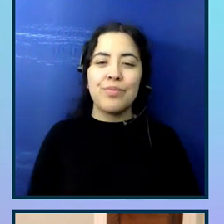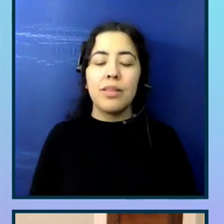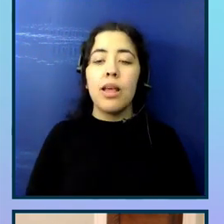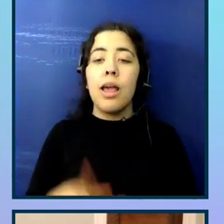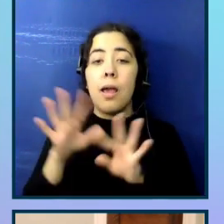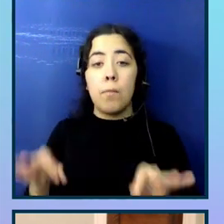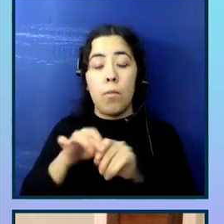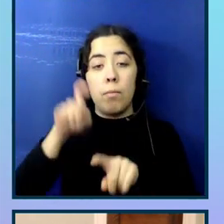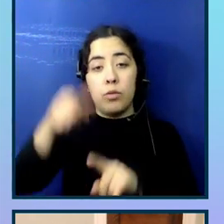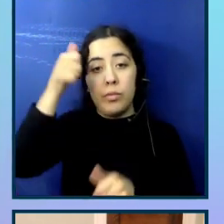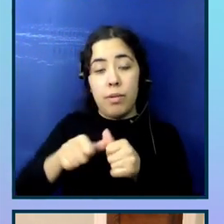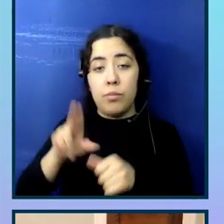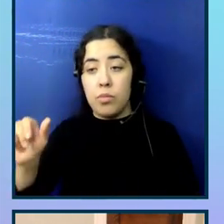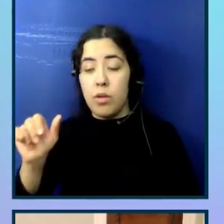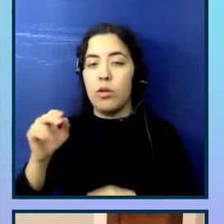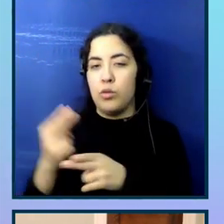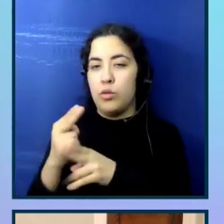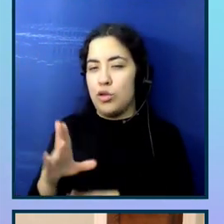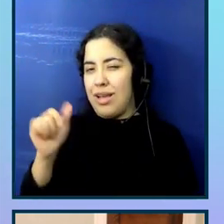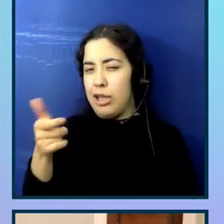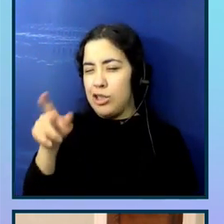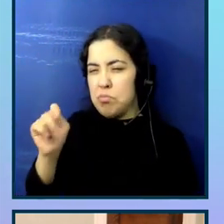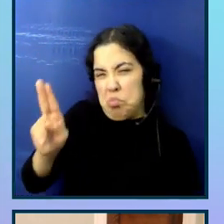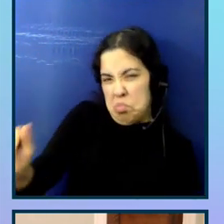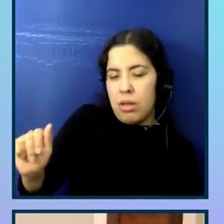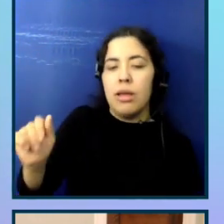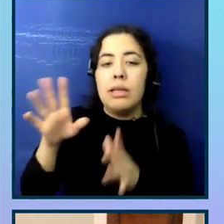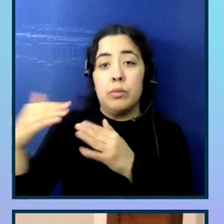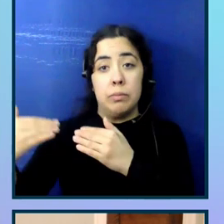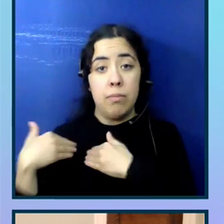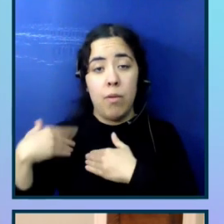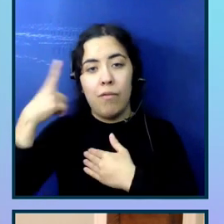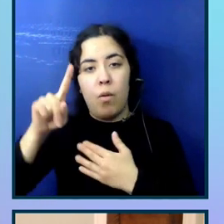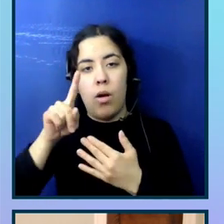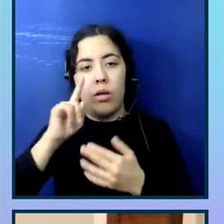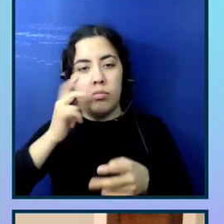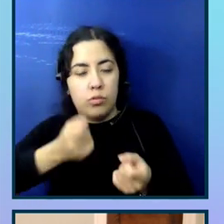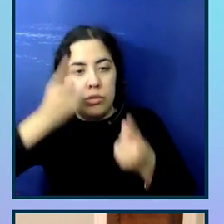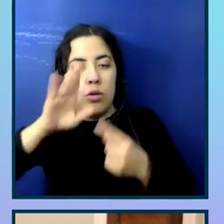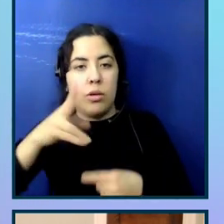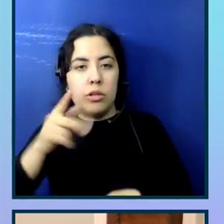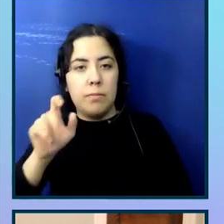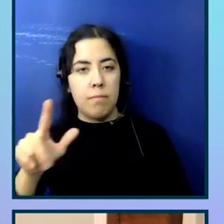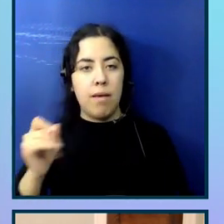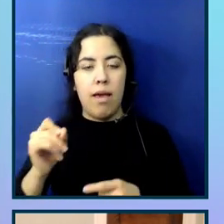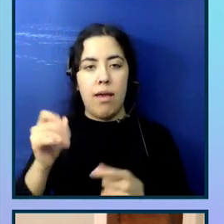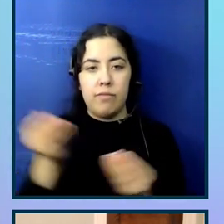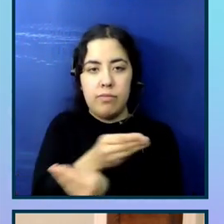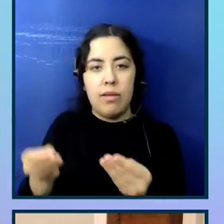user agents is that they are responsible for interpreting your HTML and facilitating the end user